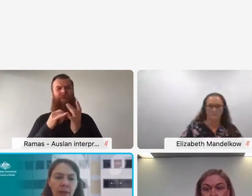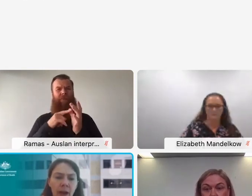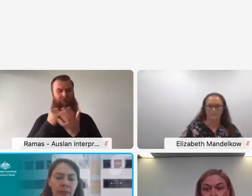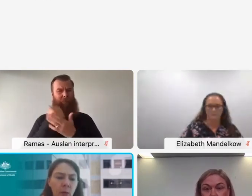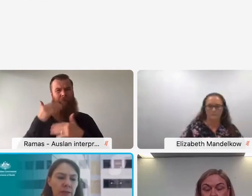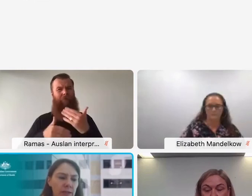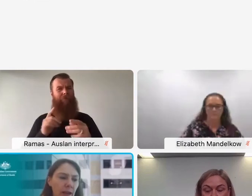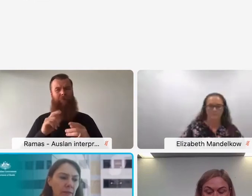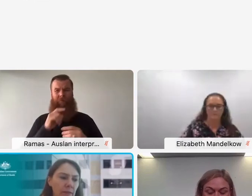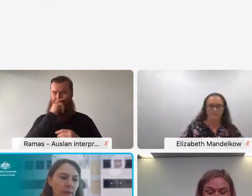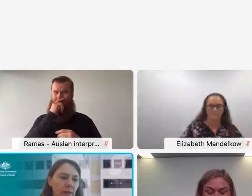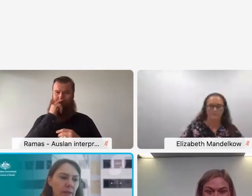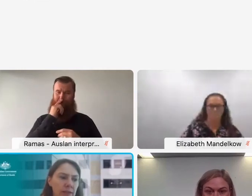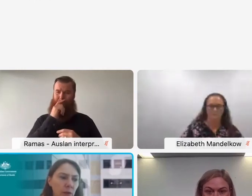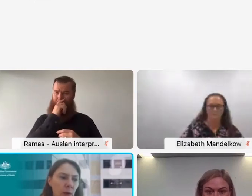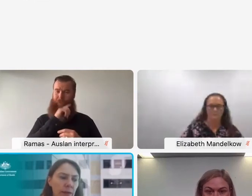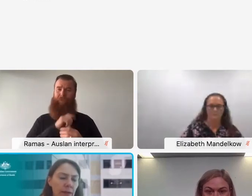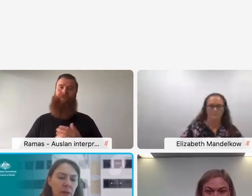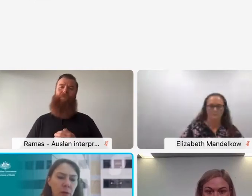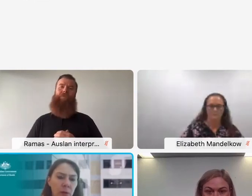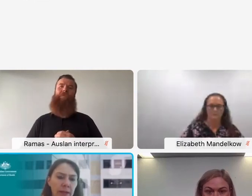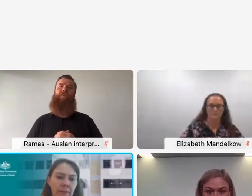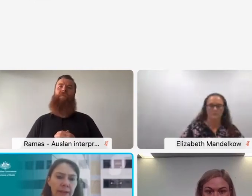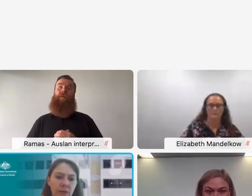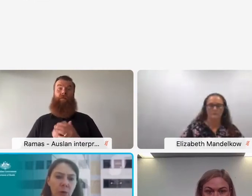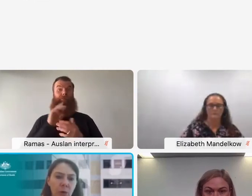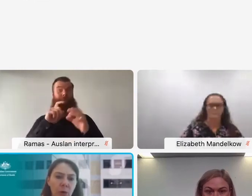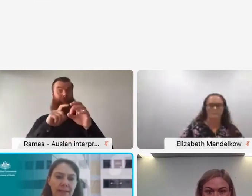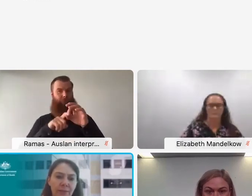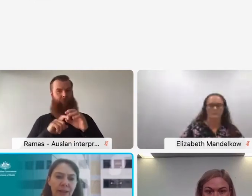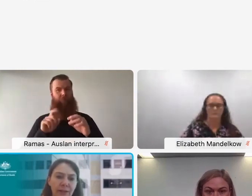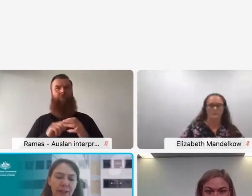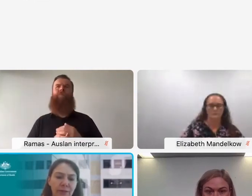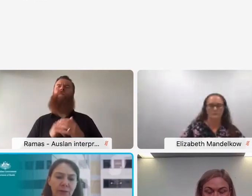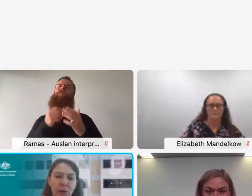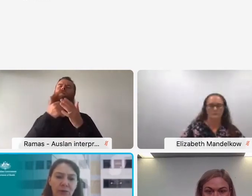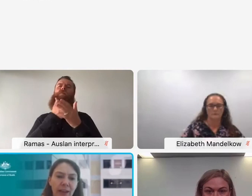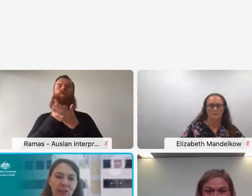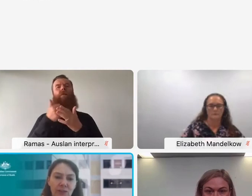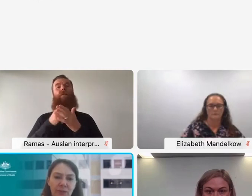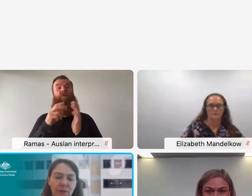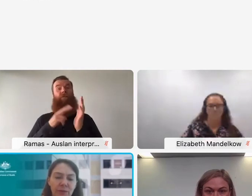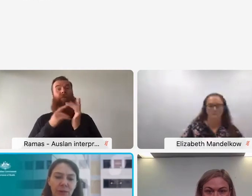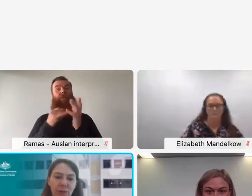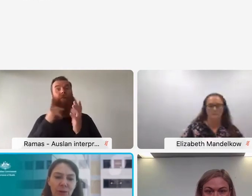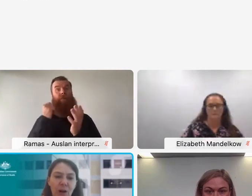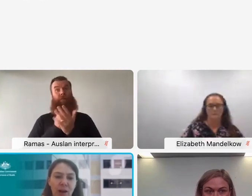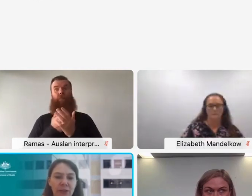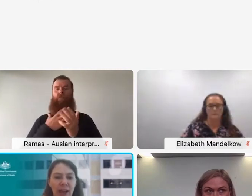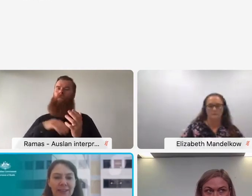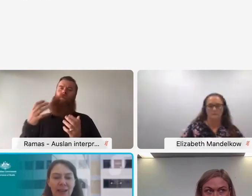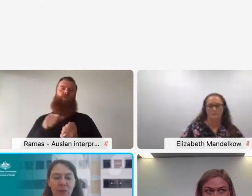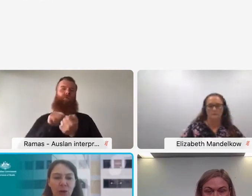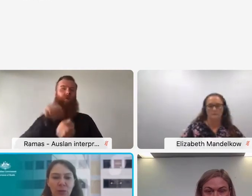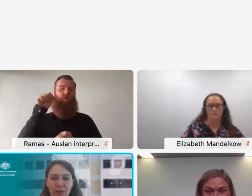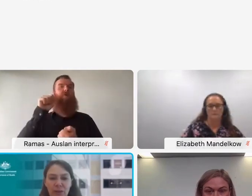So I think what the question is, I think, normally the visa requires some level of qualification before you arrive. So